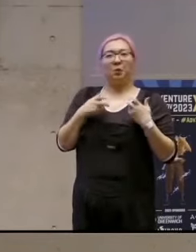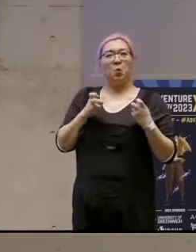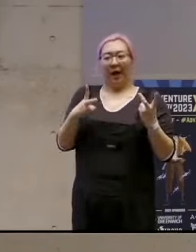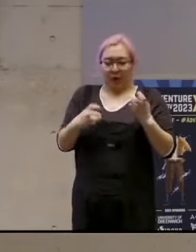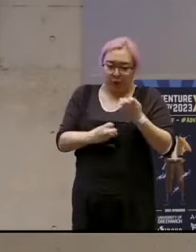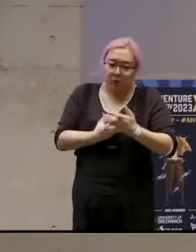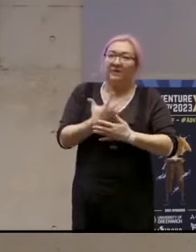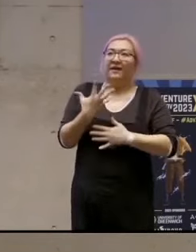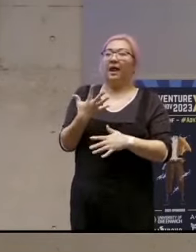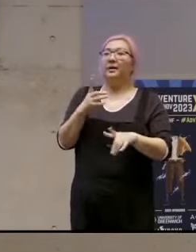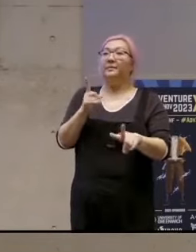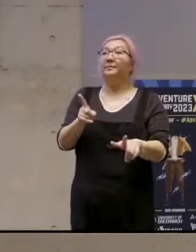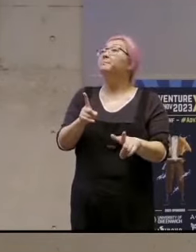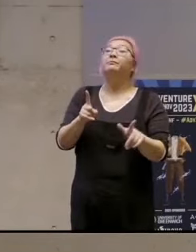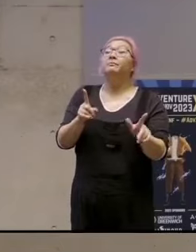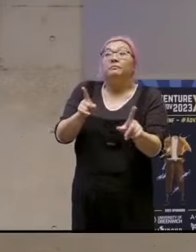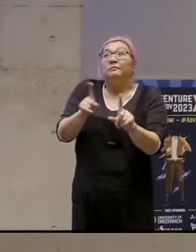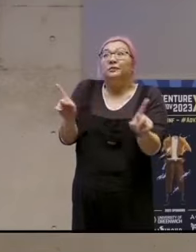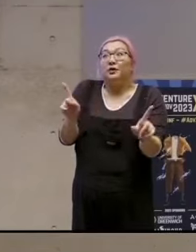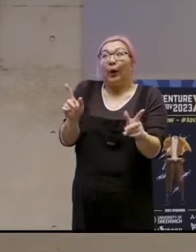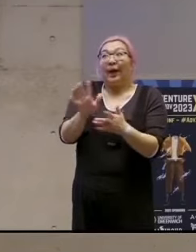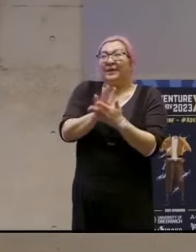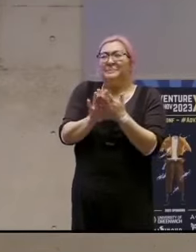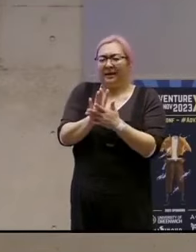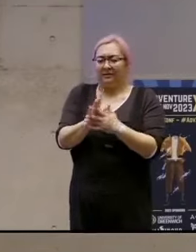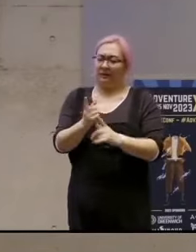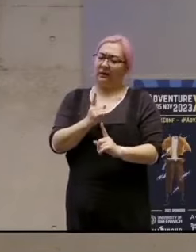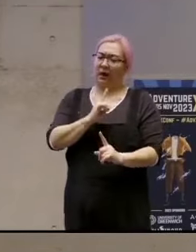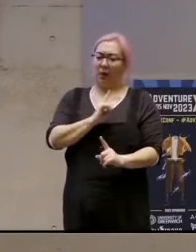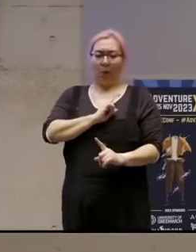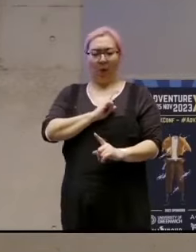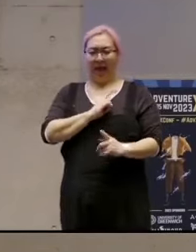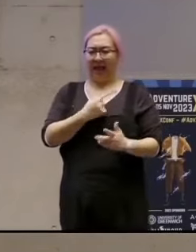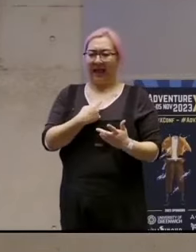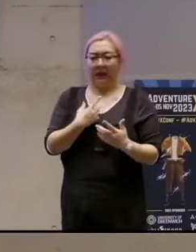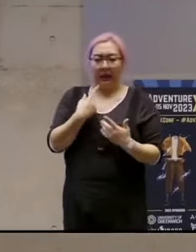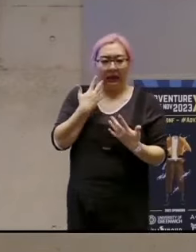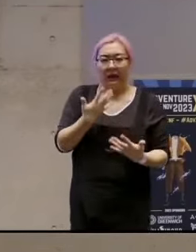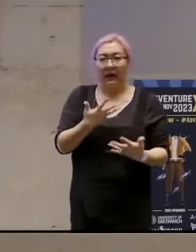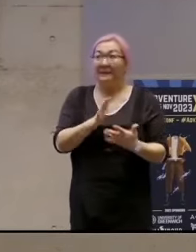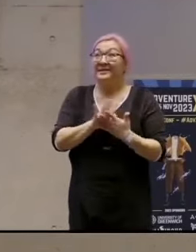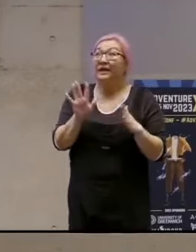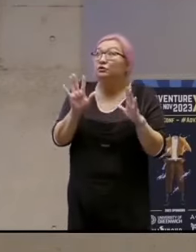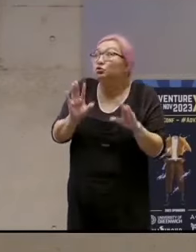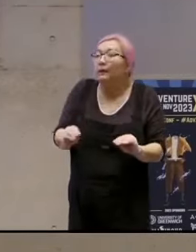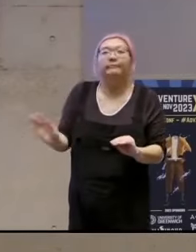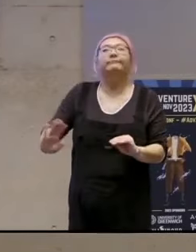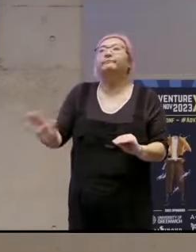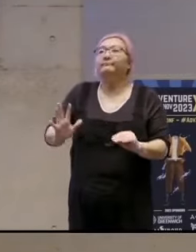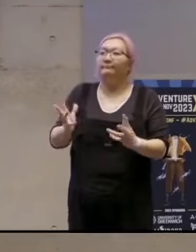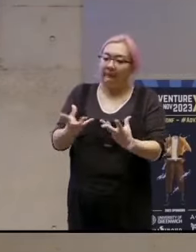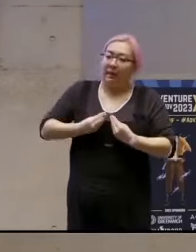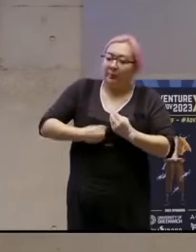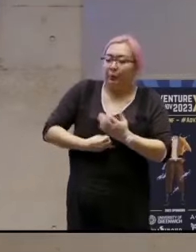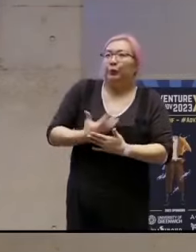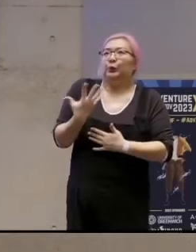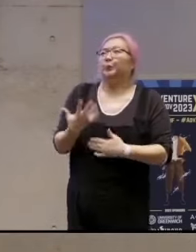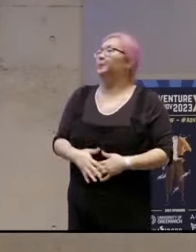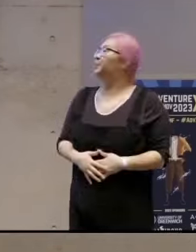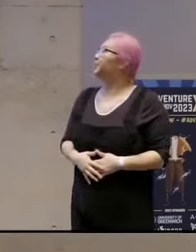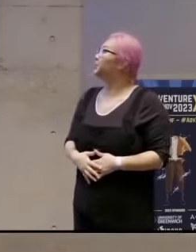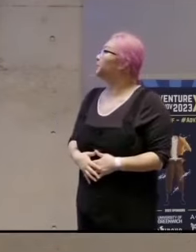really difficult thing. It's just about being clear about your creative motivation, intentions.